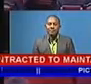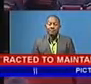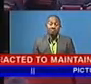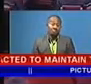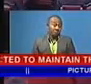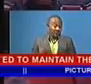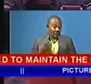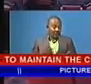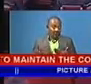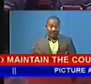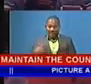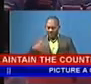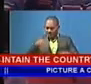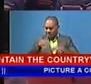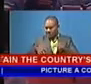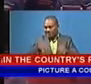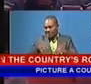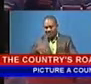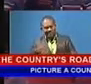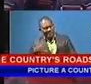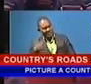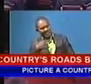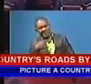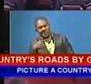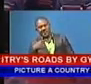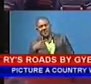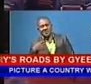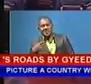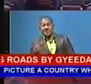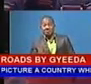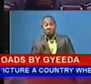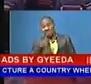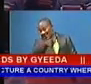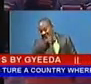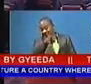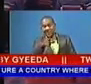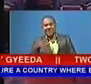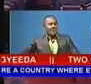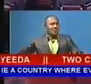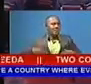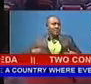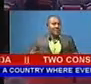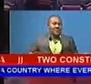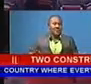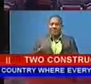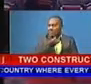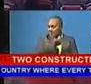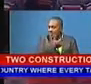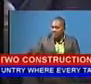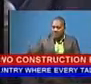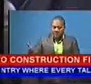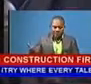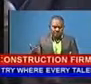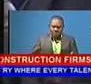if I may just be clear, what he admitted was that wherever he was referring to